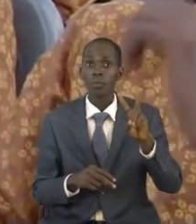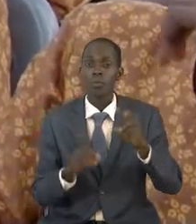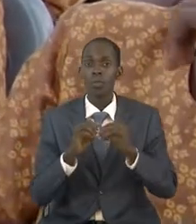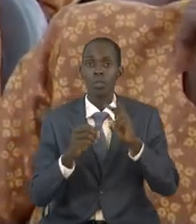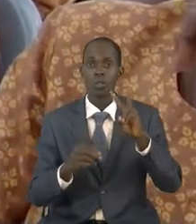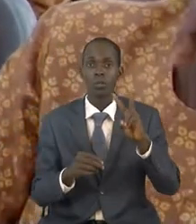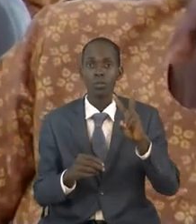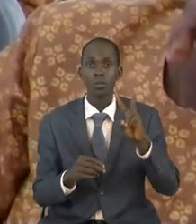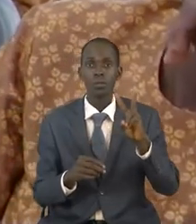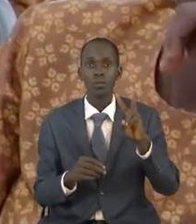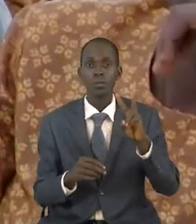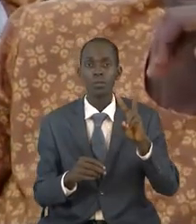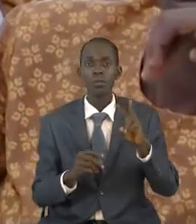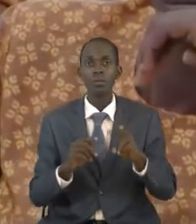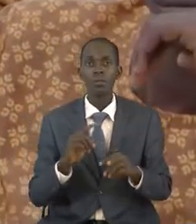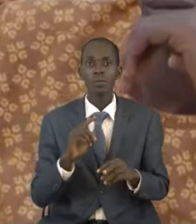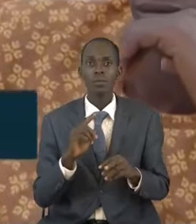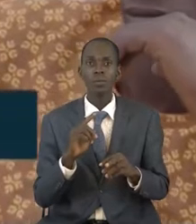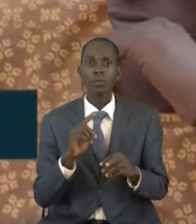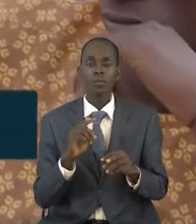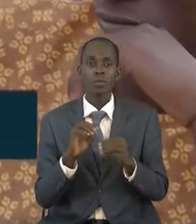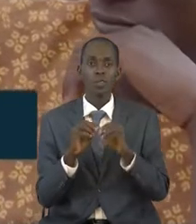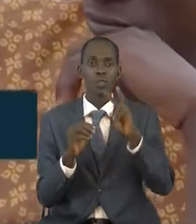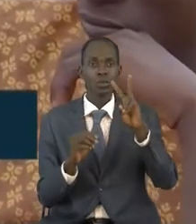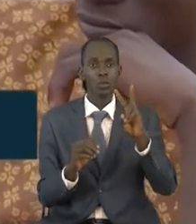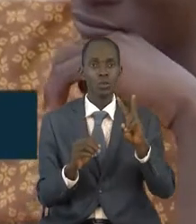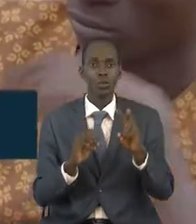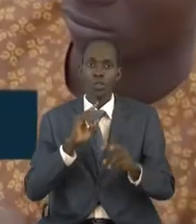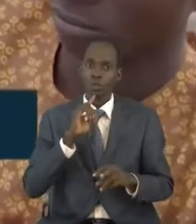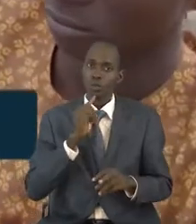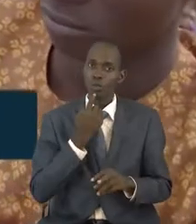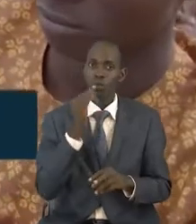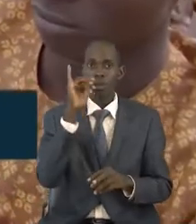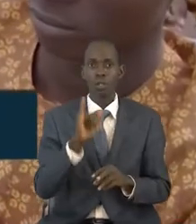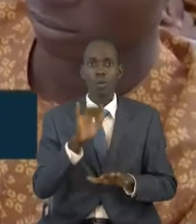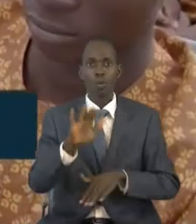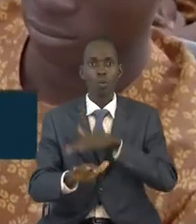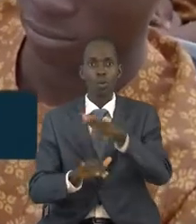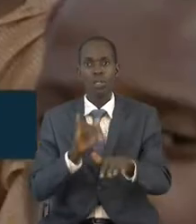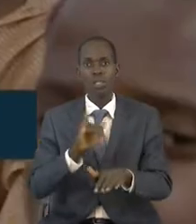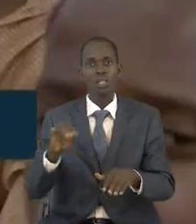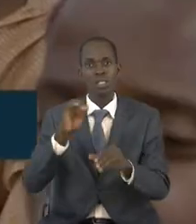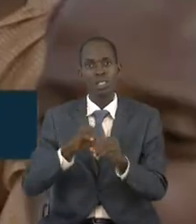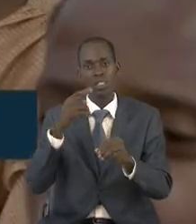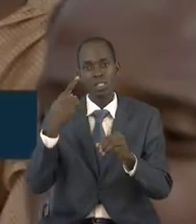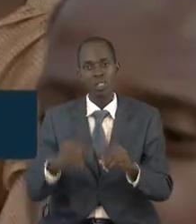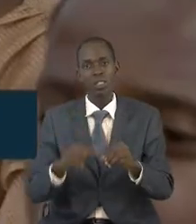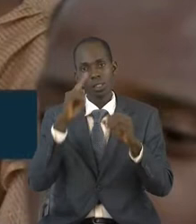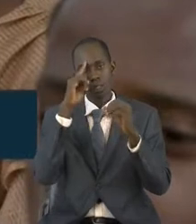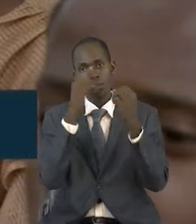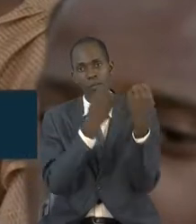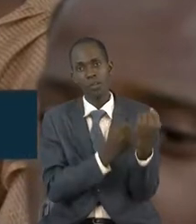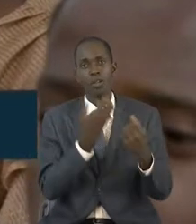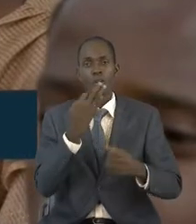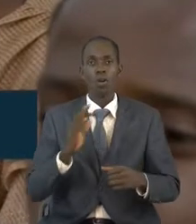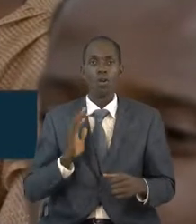diligently walking in the faith of our fathers. Diligently walking in